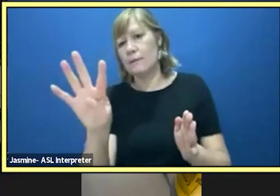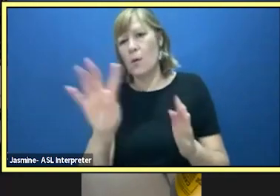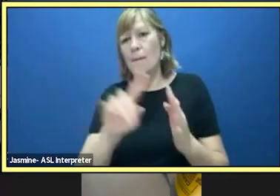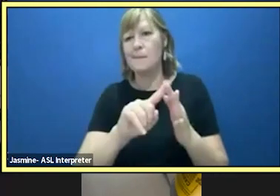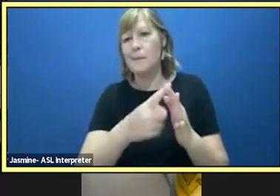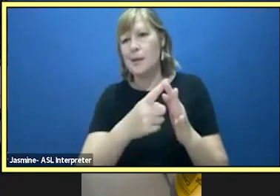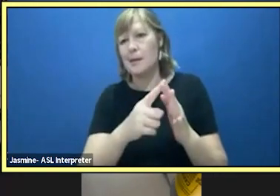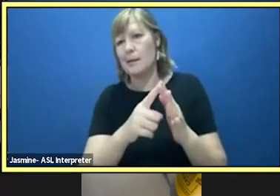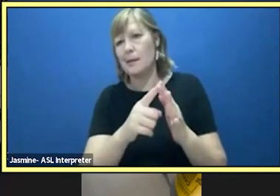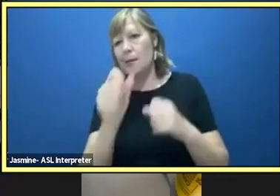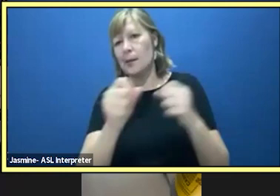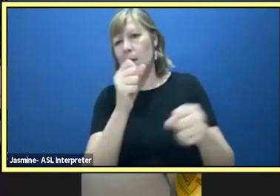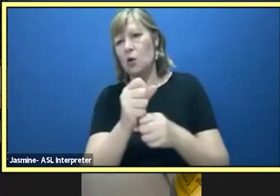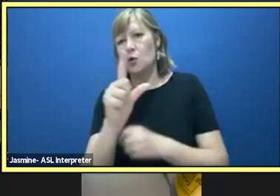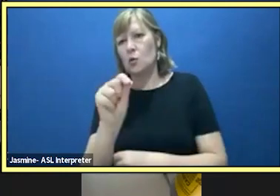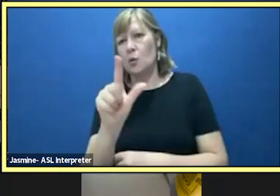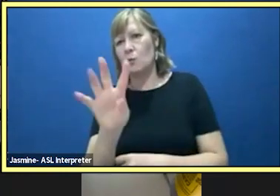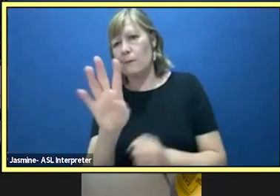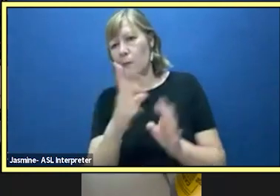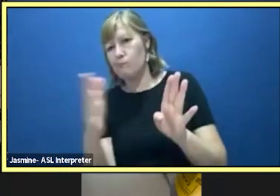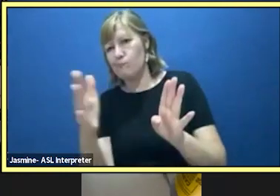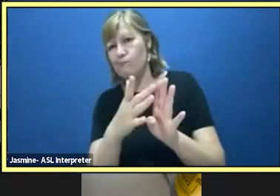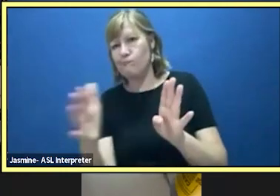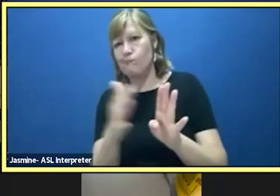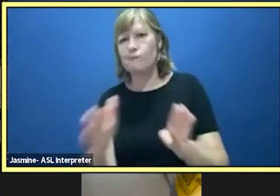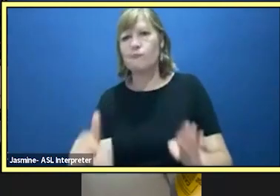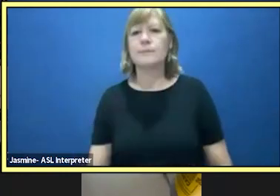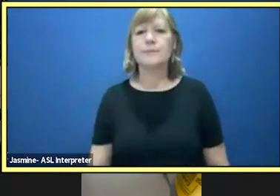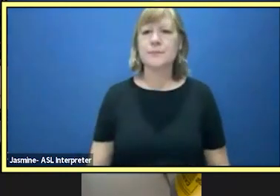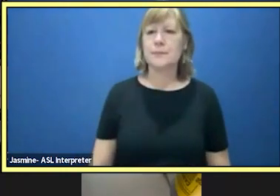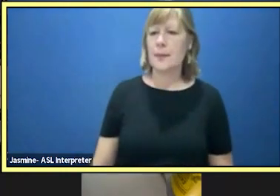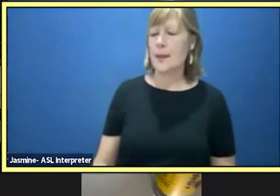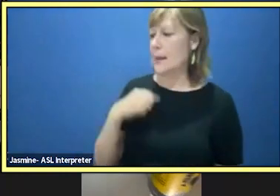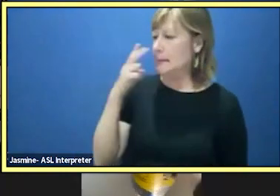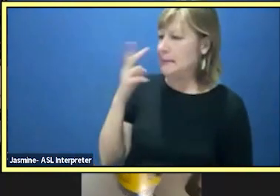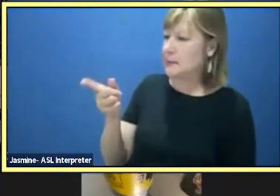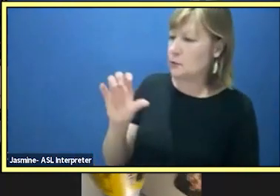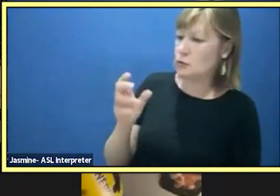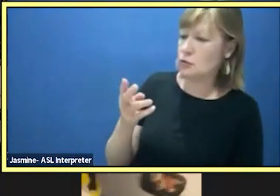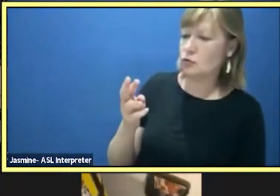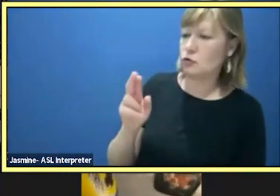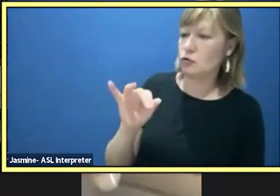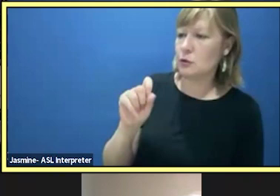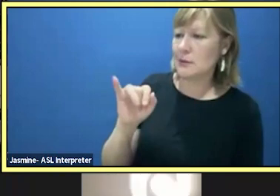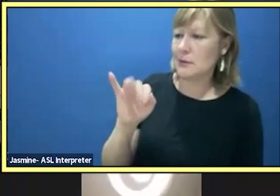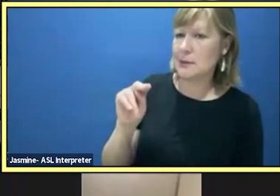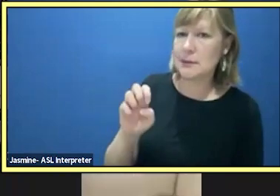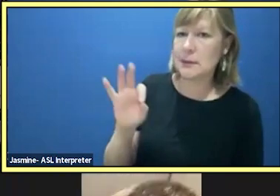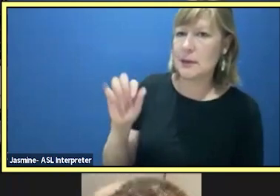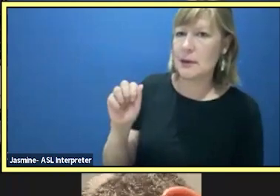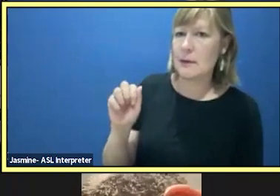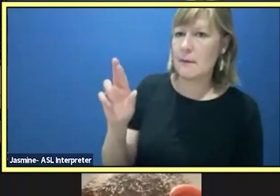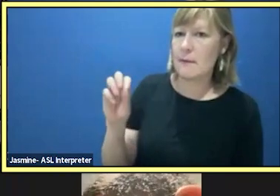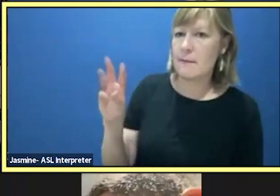The next person, Christine, I see your hand is also raised, Christine Ferris. So do you want to ask out loud rather than reading it or having Andrew read